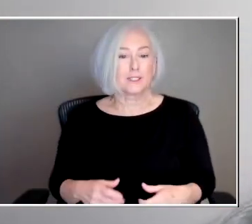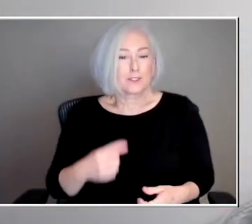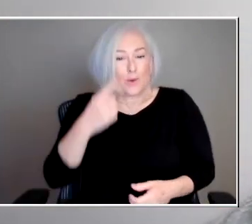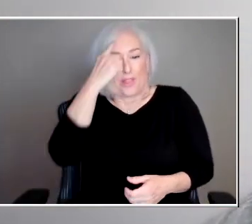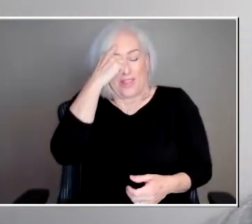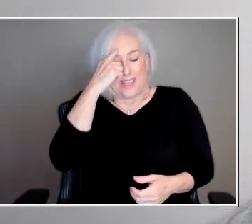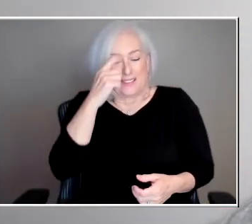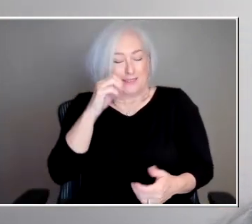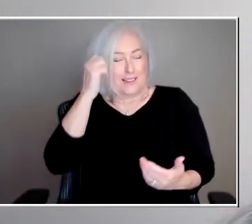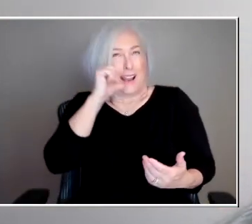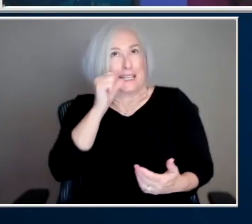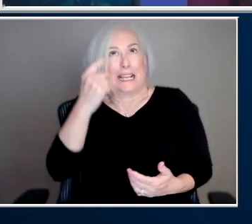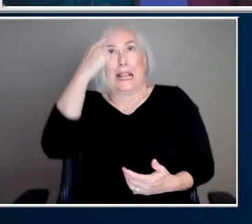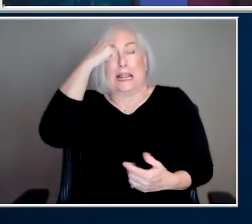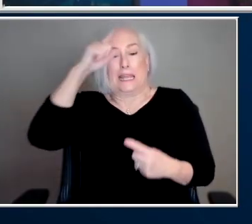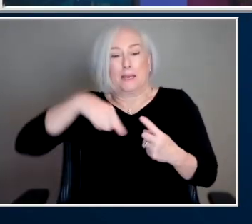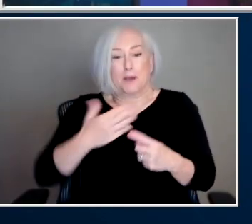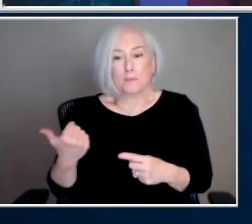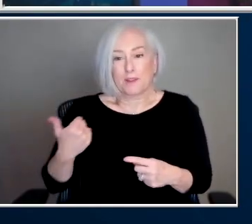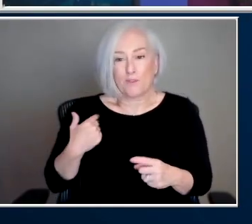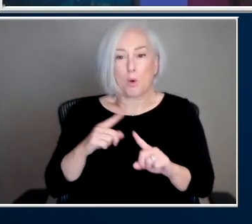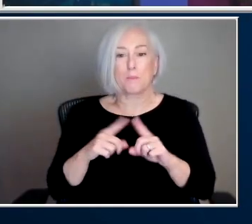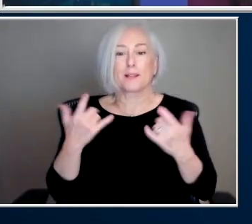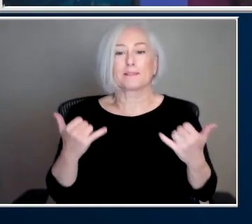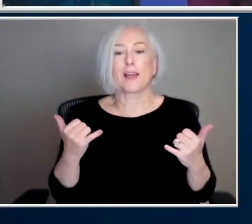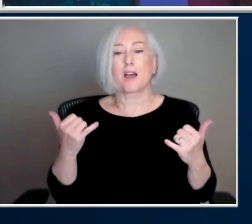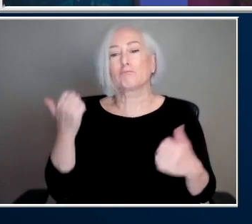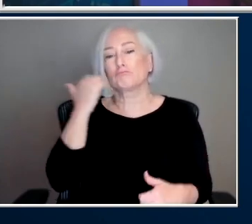before. And how old is your son now?